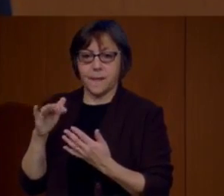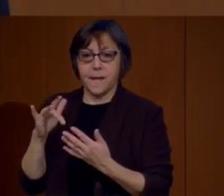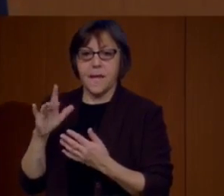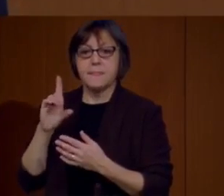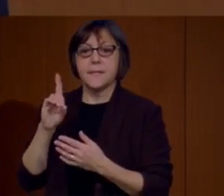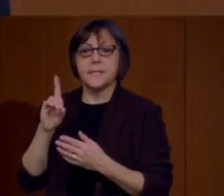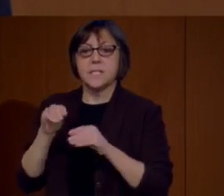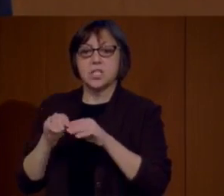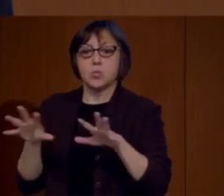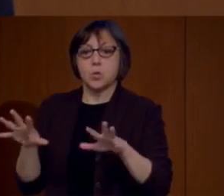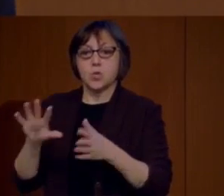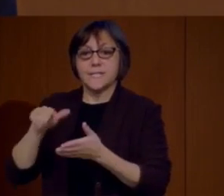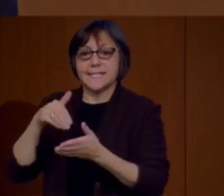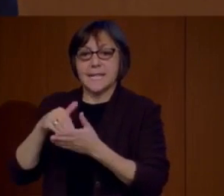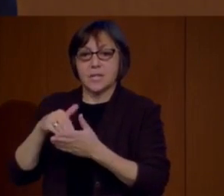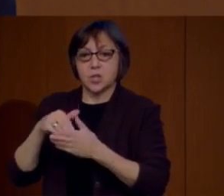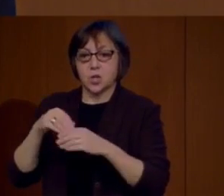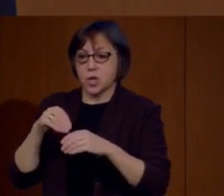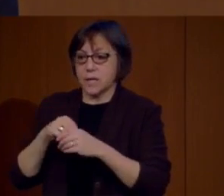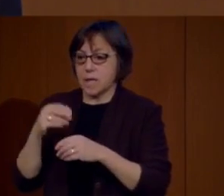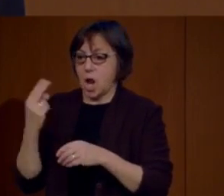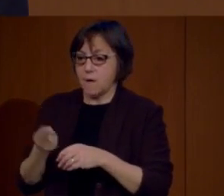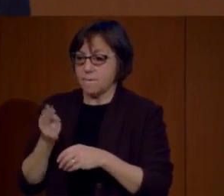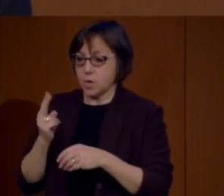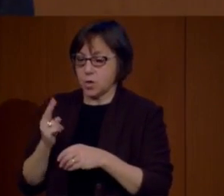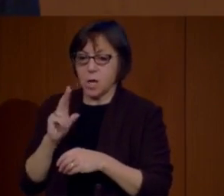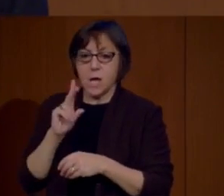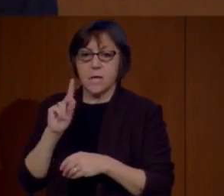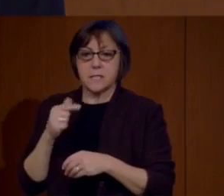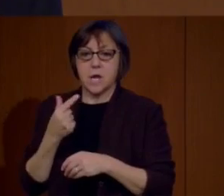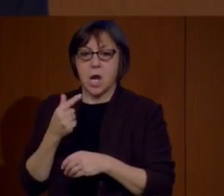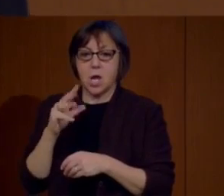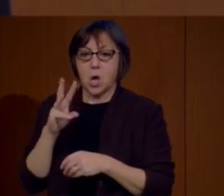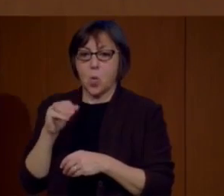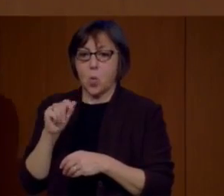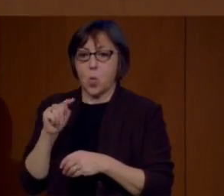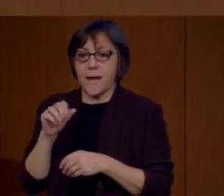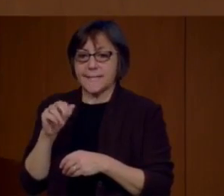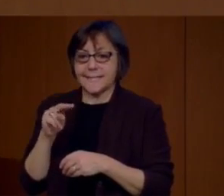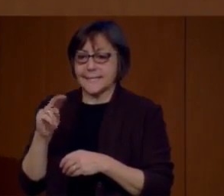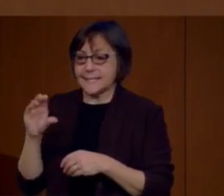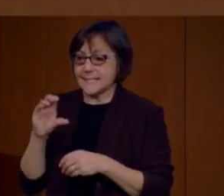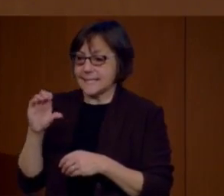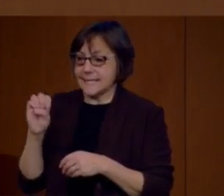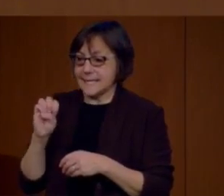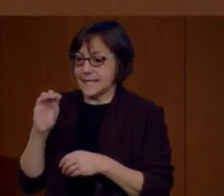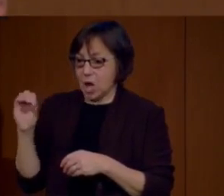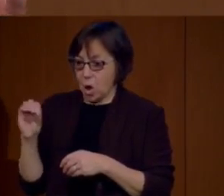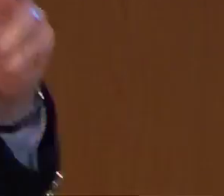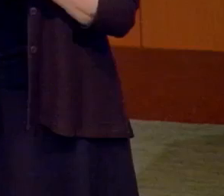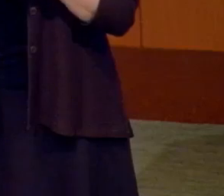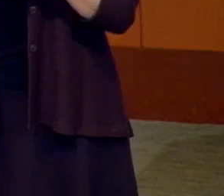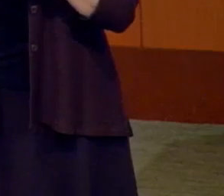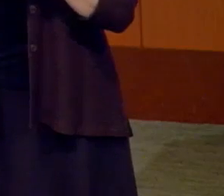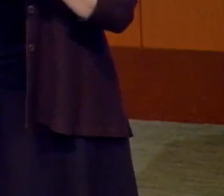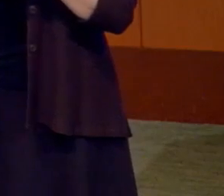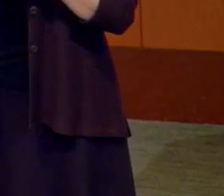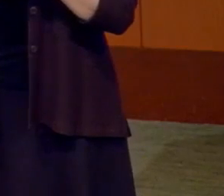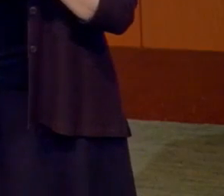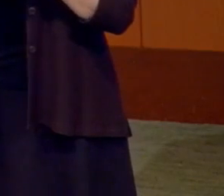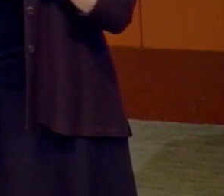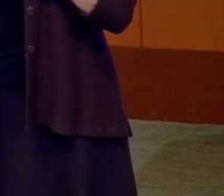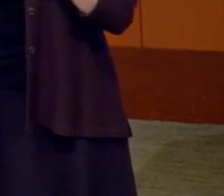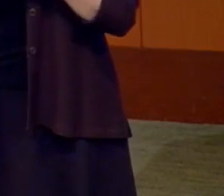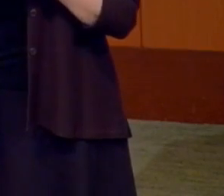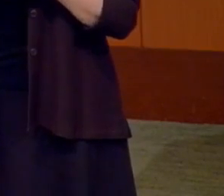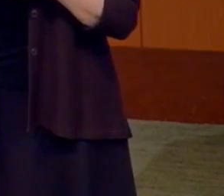distribution center in Hartford, Connecticut. Doug Wasson was a CEO. He had a COO of Randy Lewis.